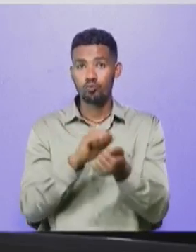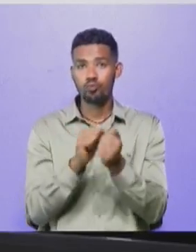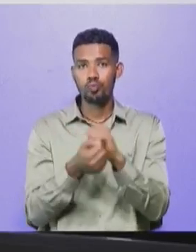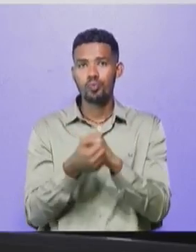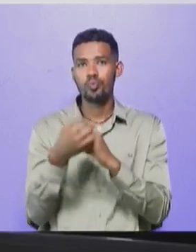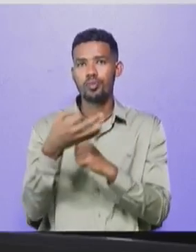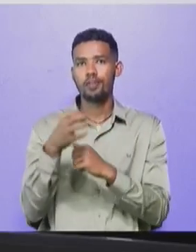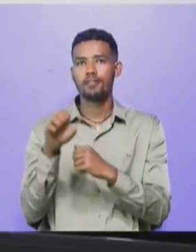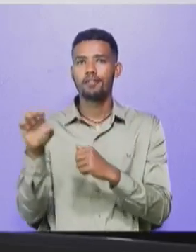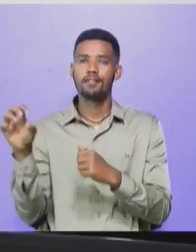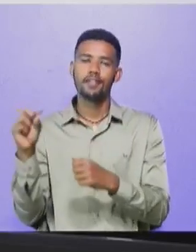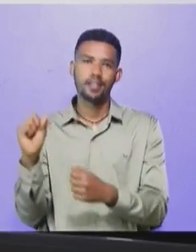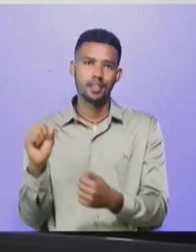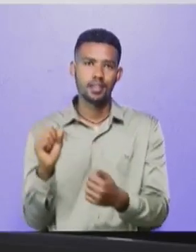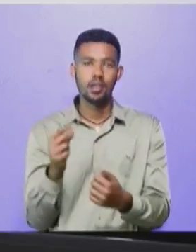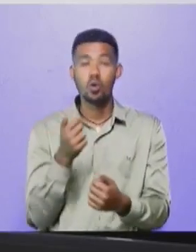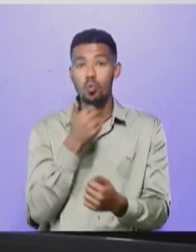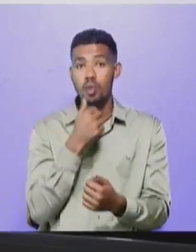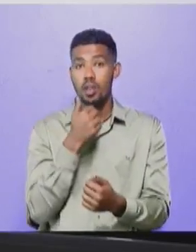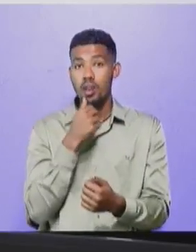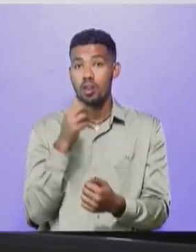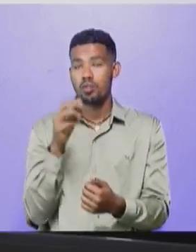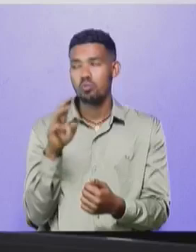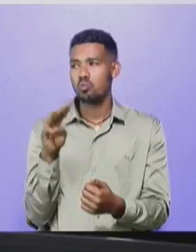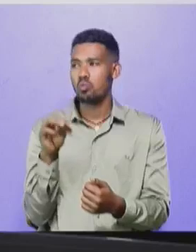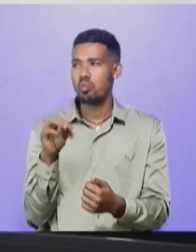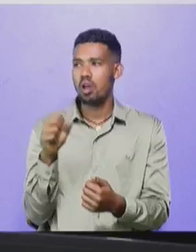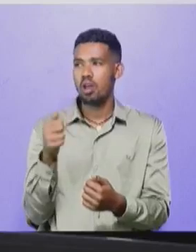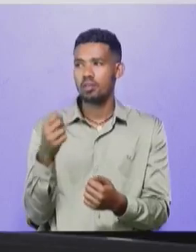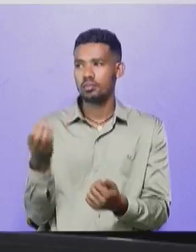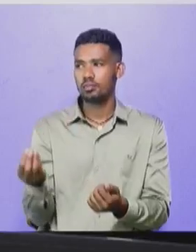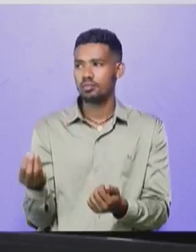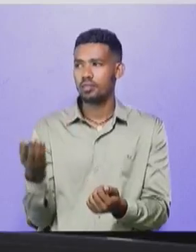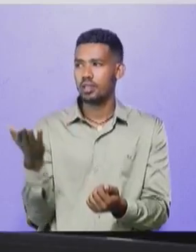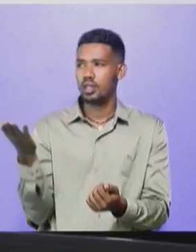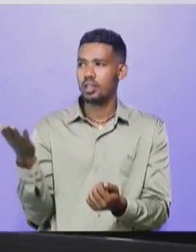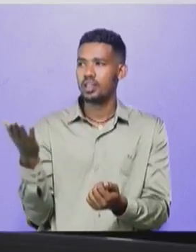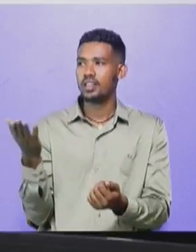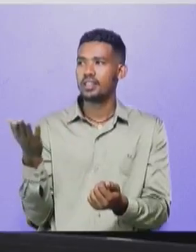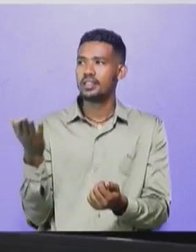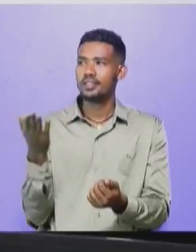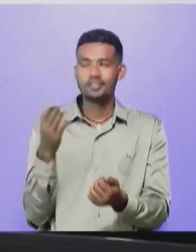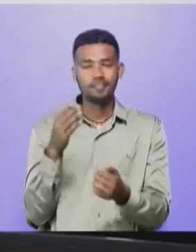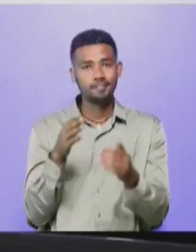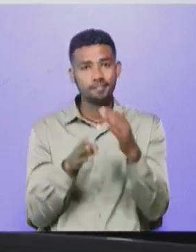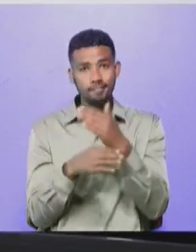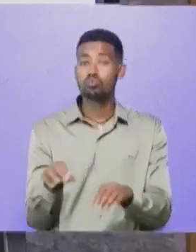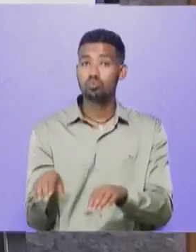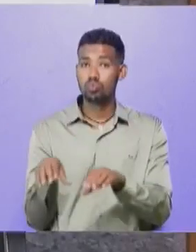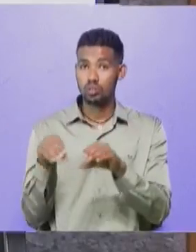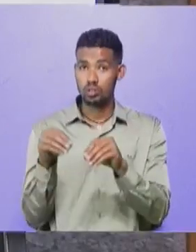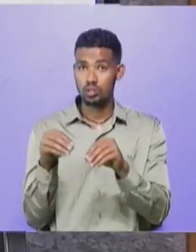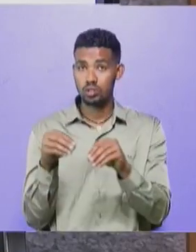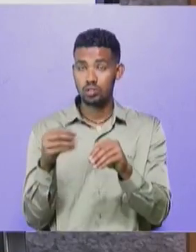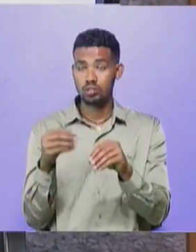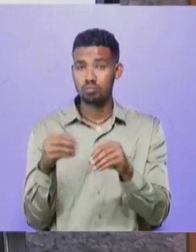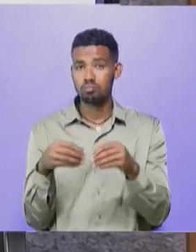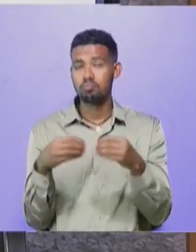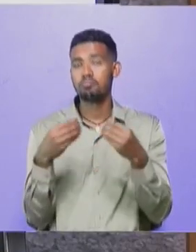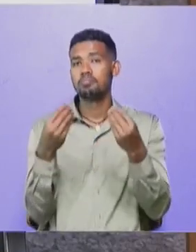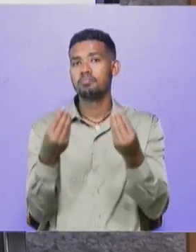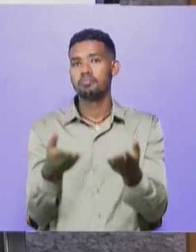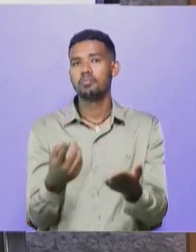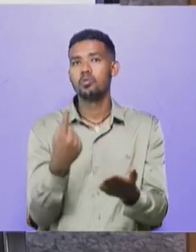feet. Woman, women. Fish, fish. Students, let me give